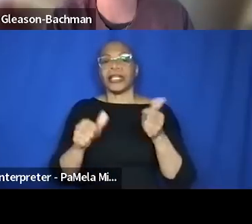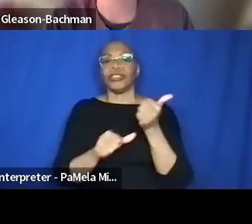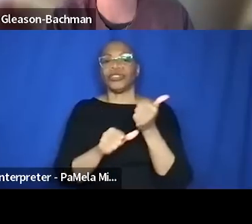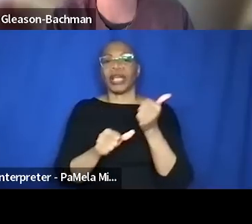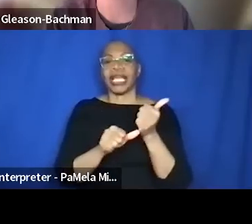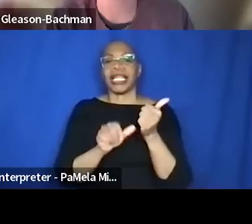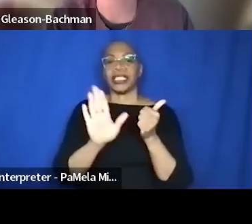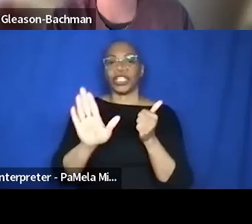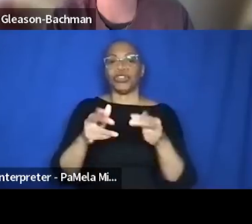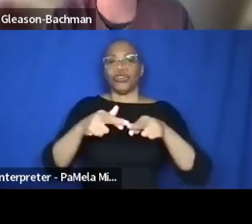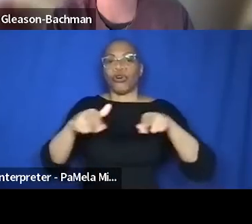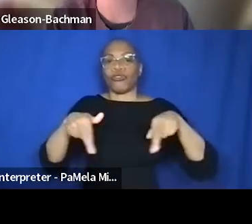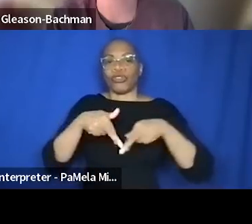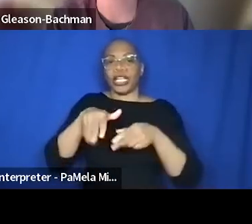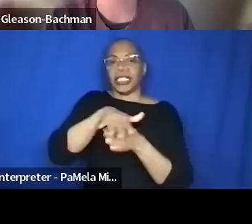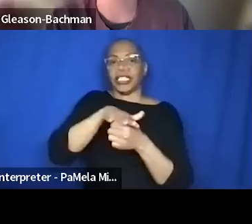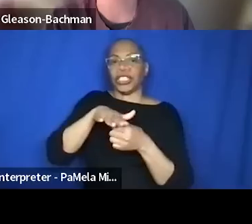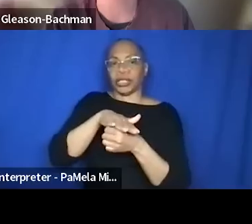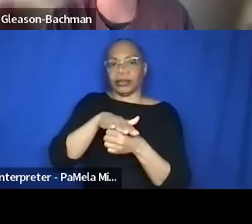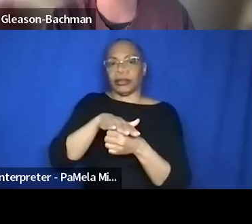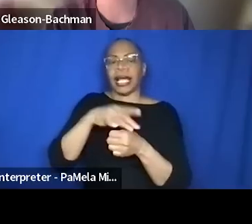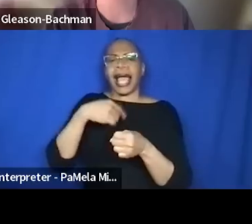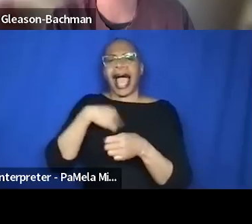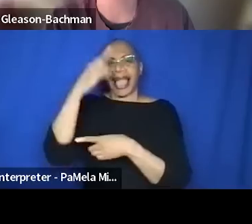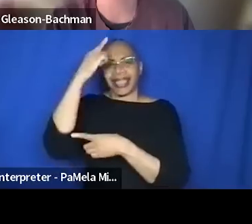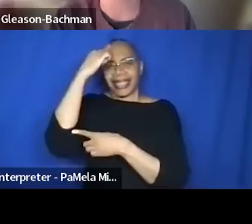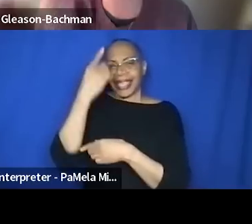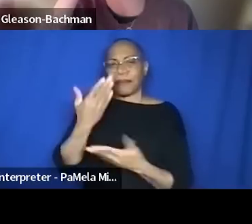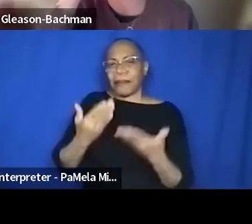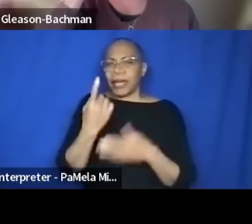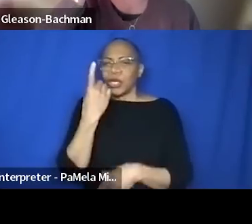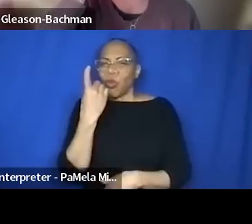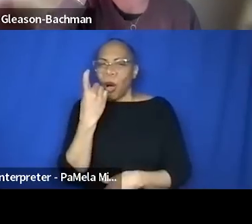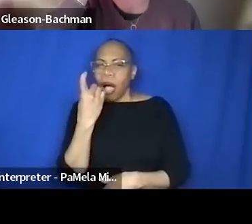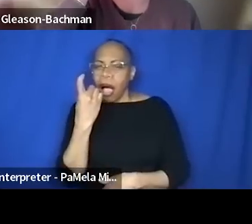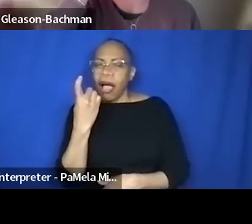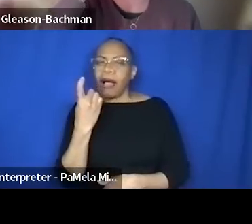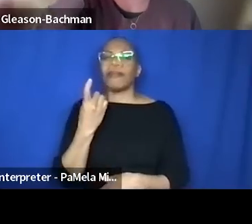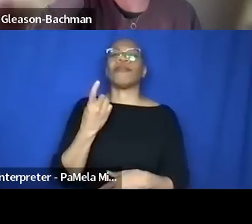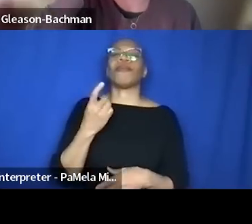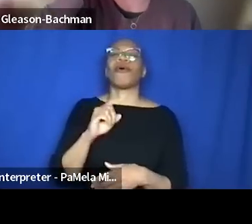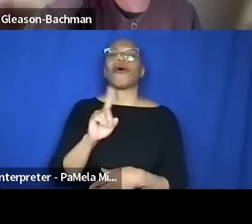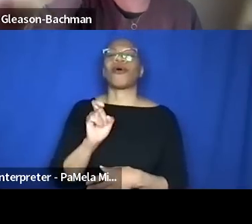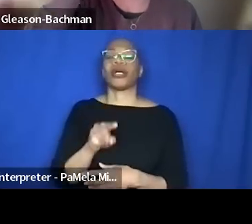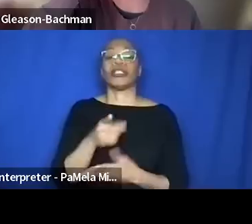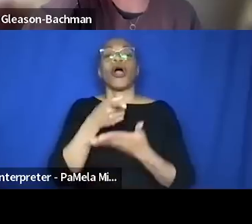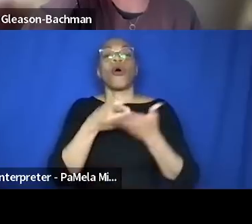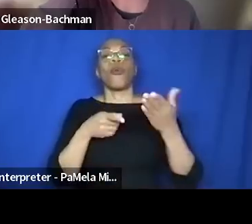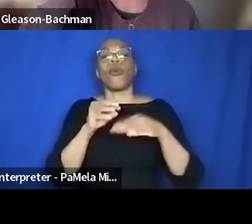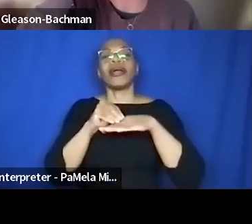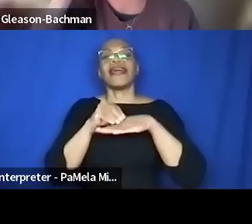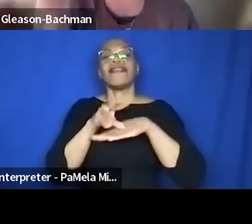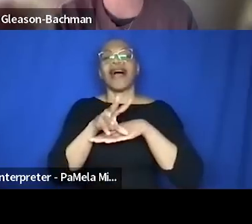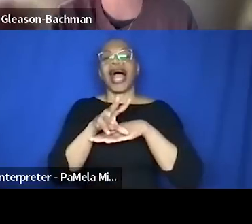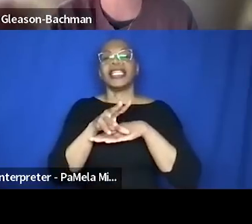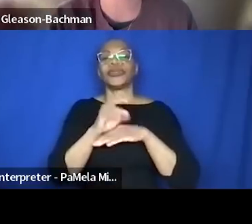So I think probably one final question here for today. What advice would you give to a